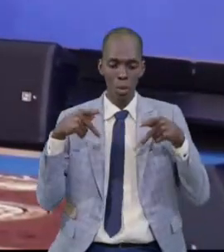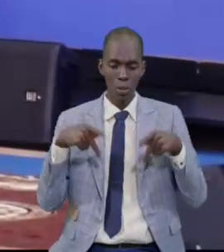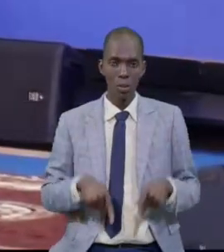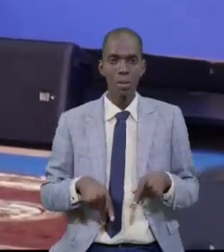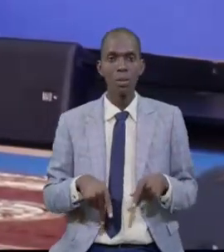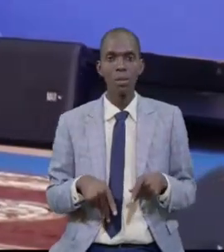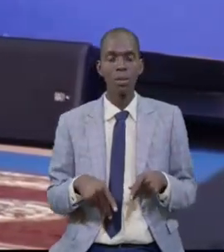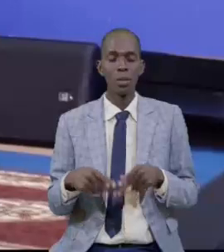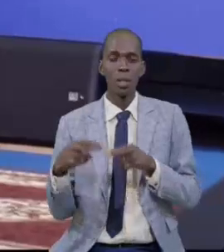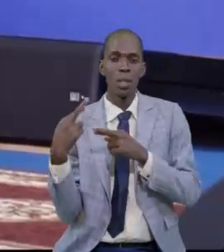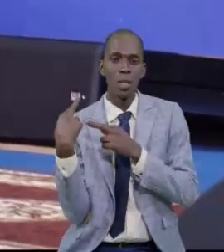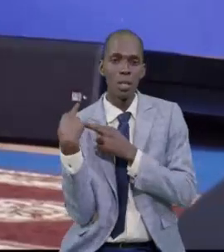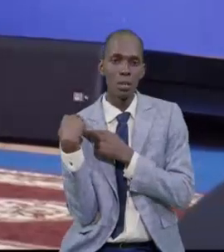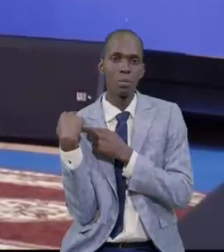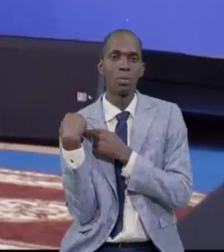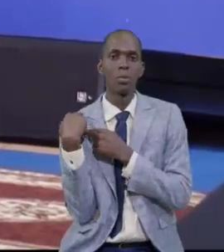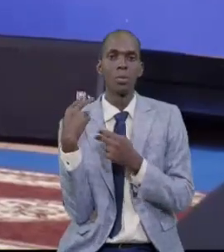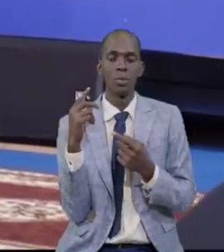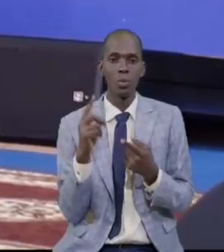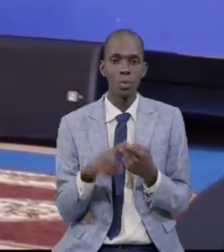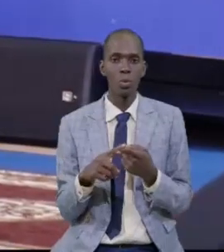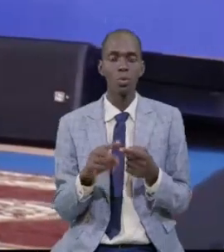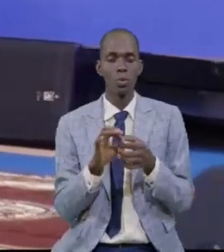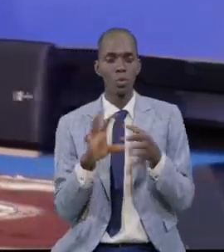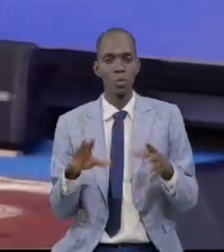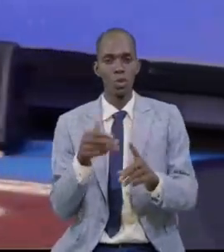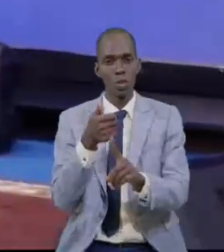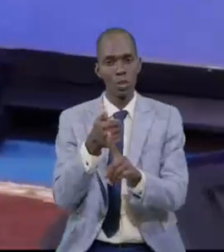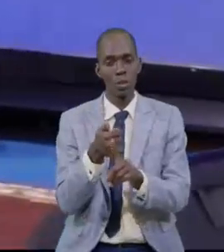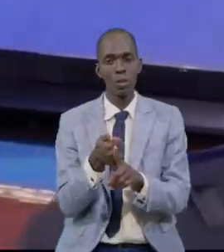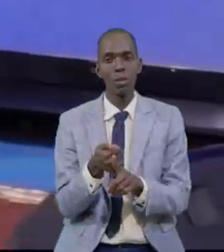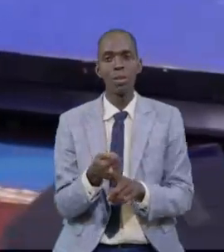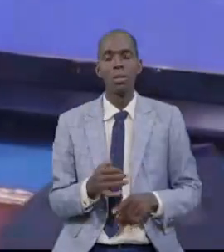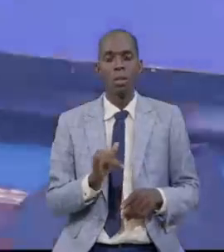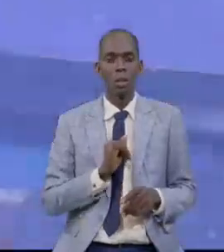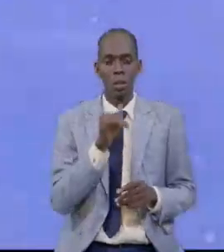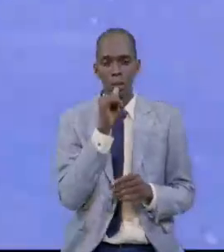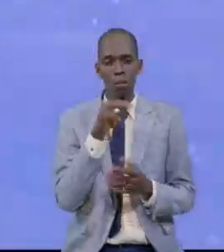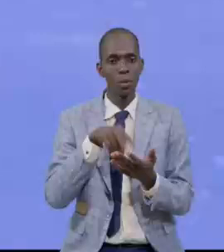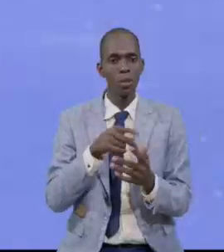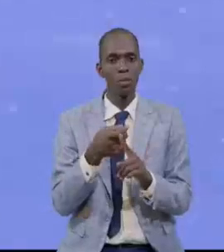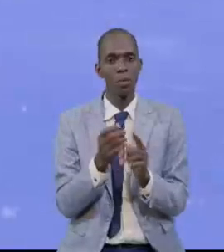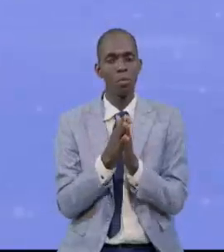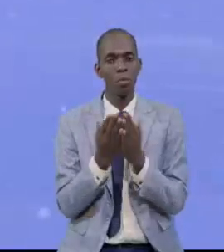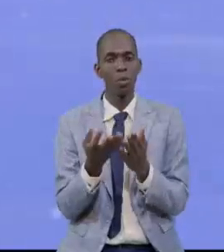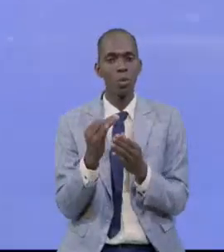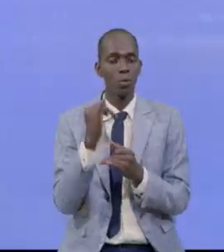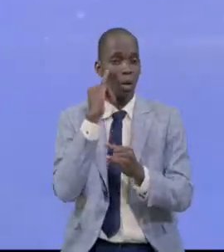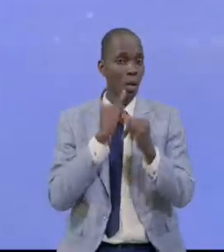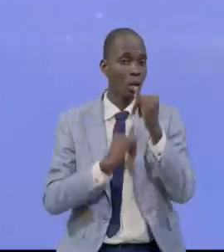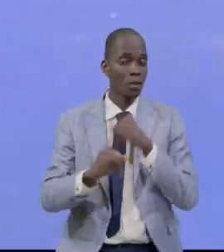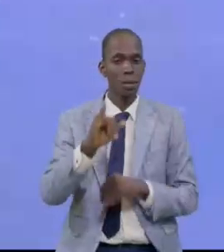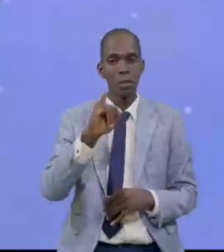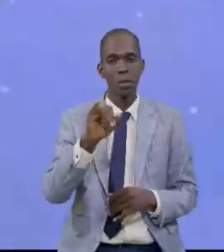responsibility to loose yourself. I'm coming to Isaiah chapter 52, and I'm reading from verse